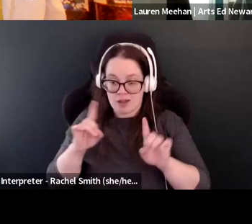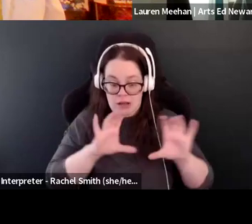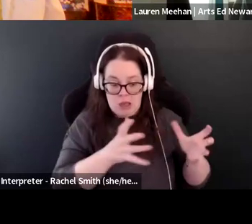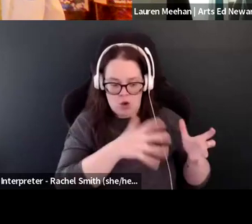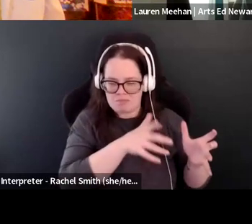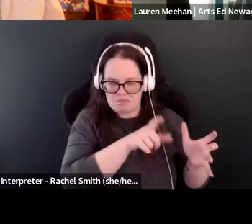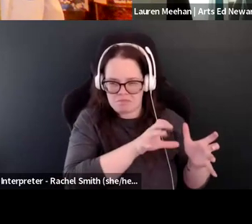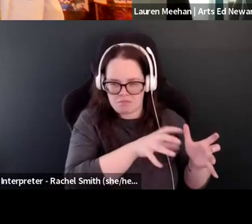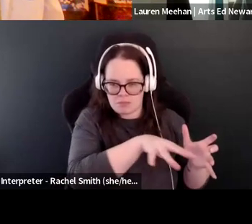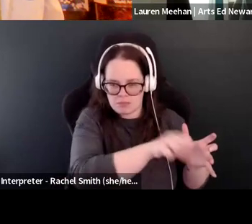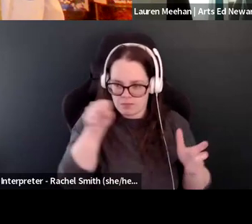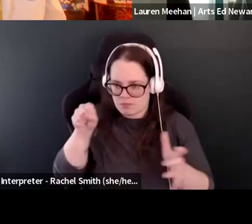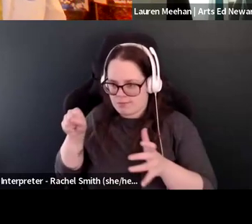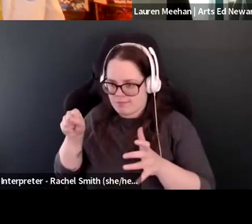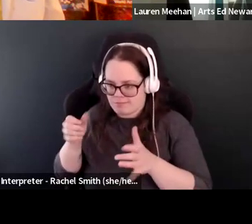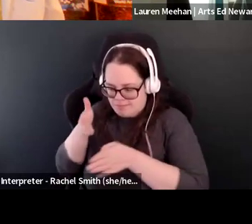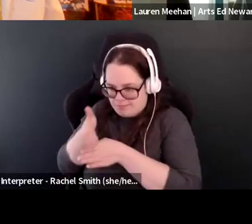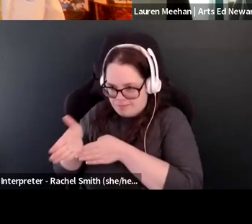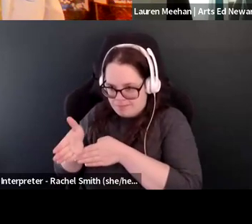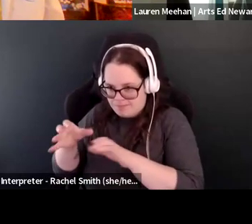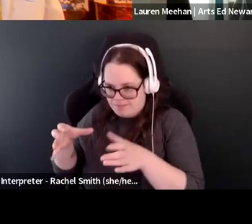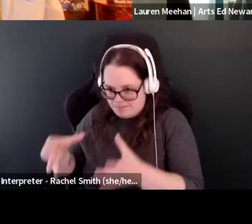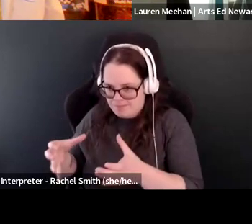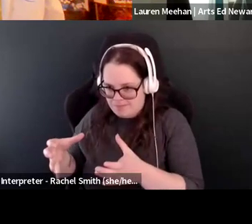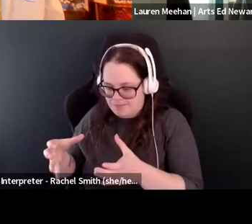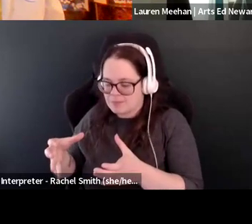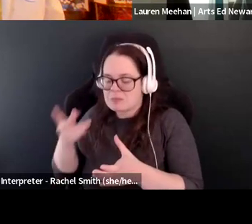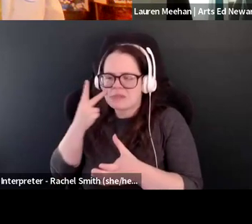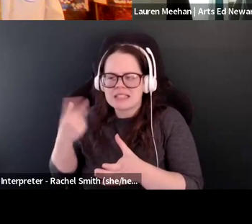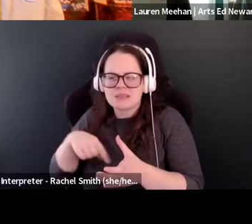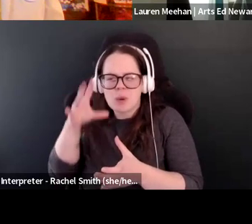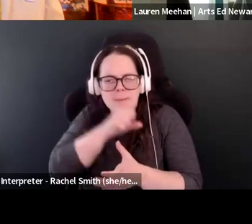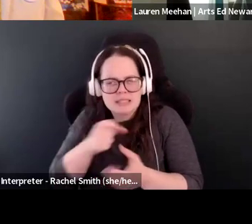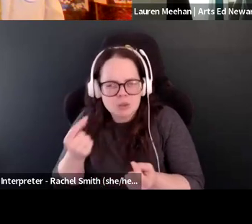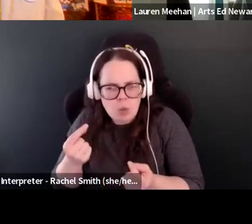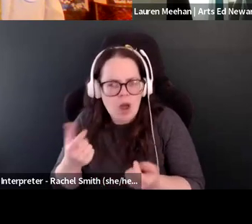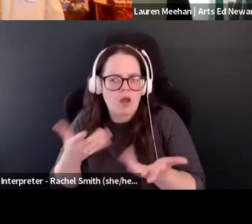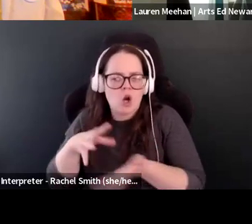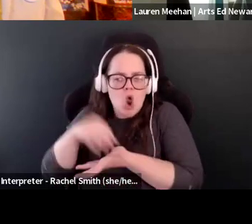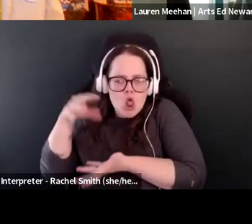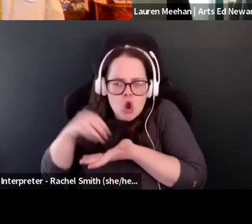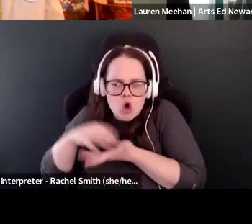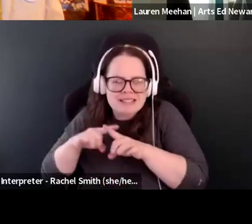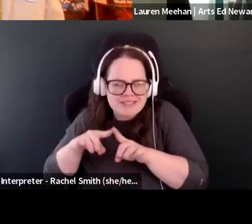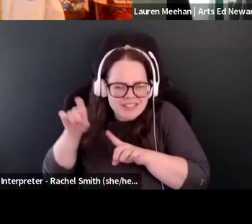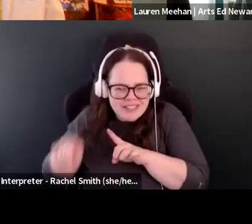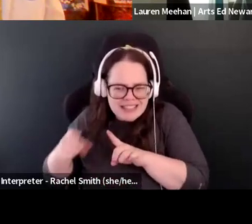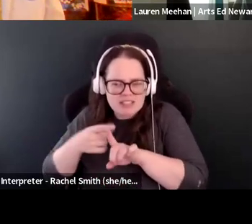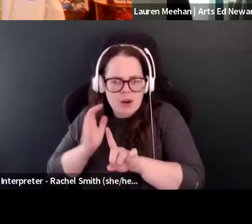and see what it is that we're missing and learn what it is that, you know, the needs are, you know, in our